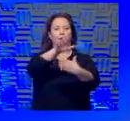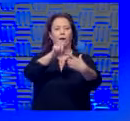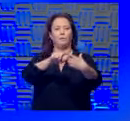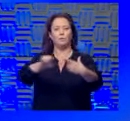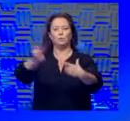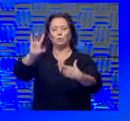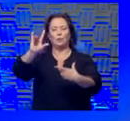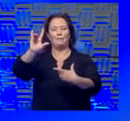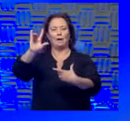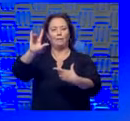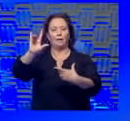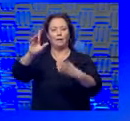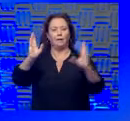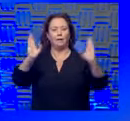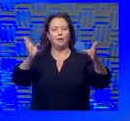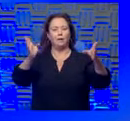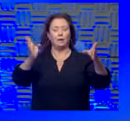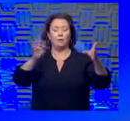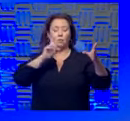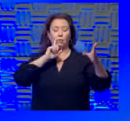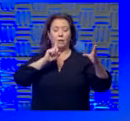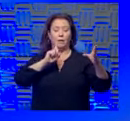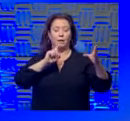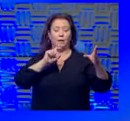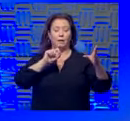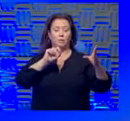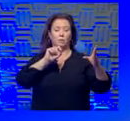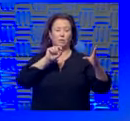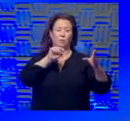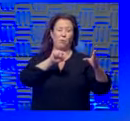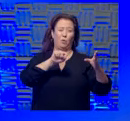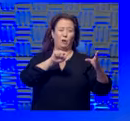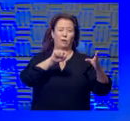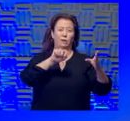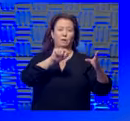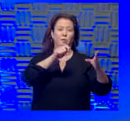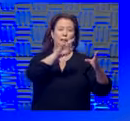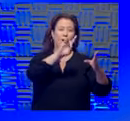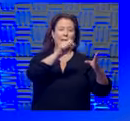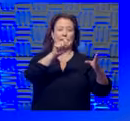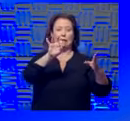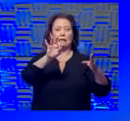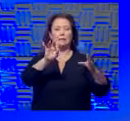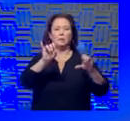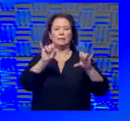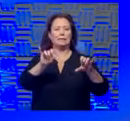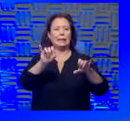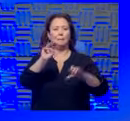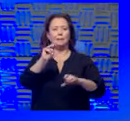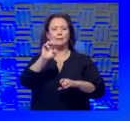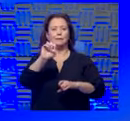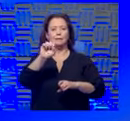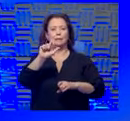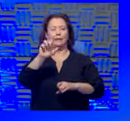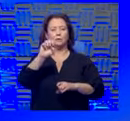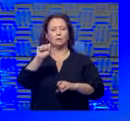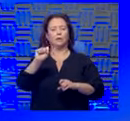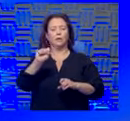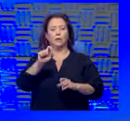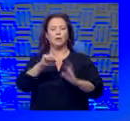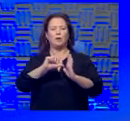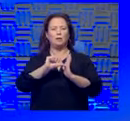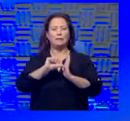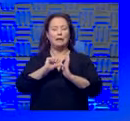to 25, with really a point R naught of about 18 or 19, so the same as measles. So that's why it just hammers